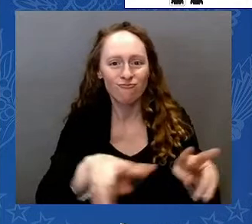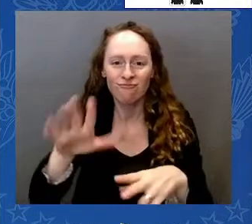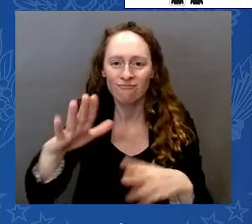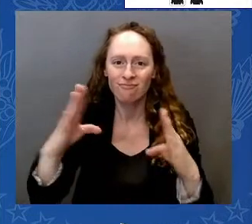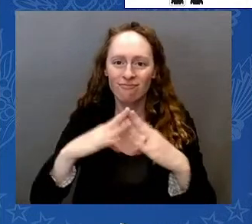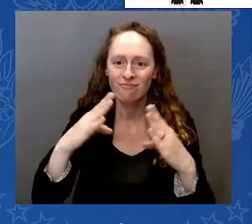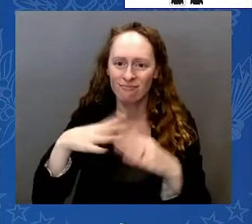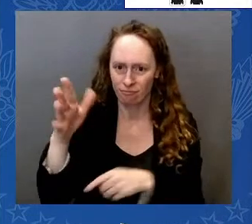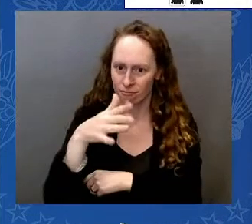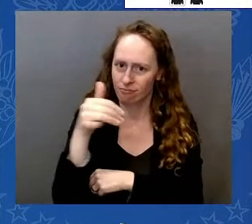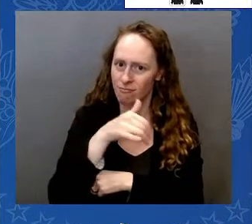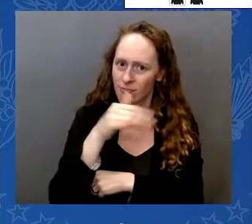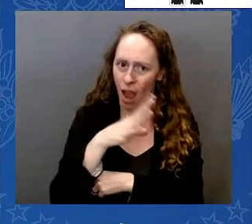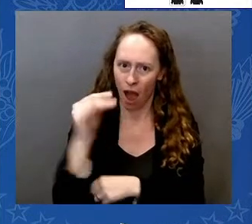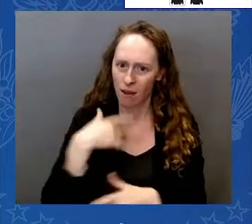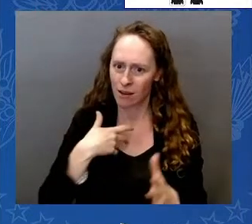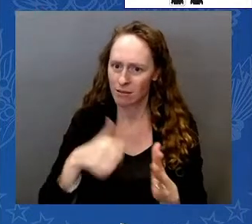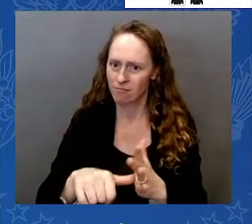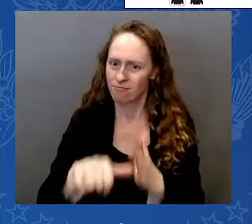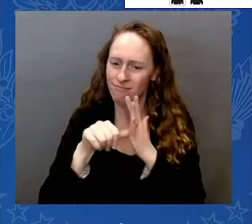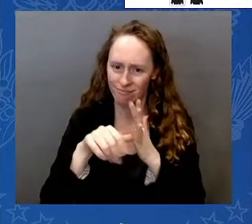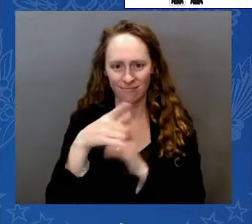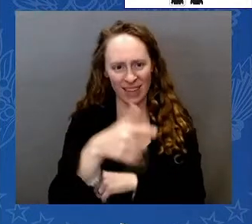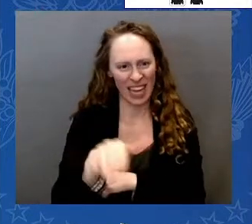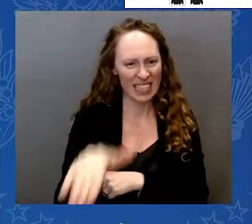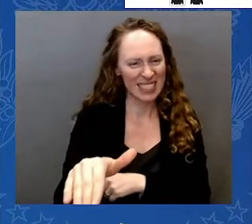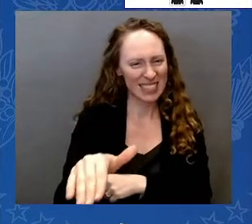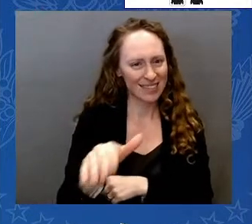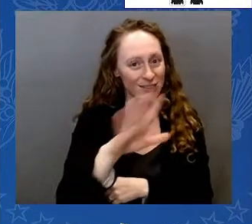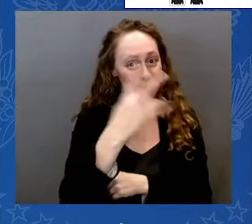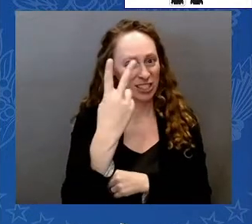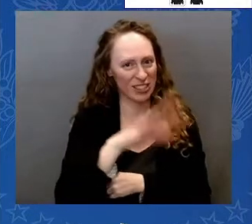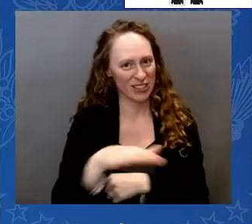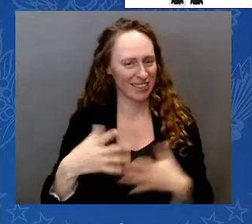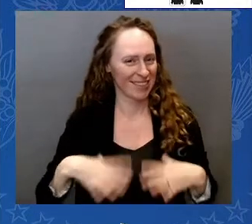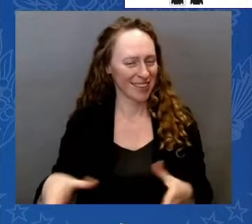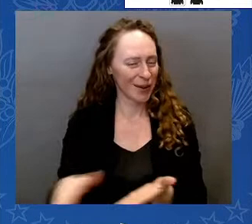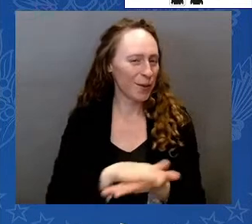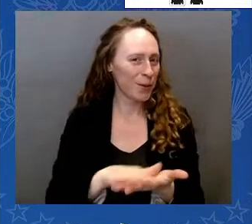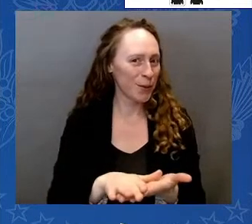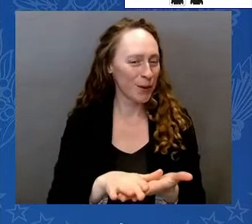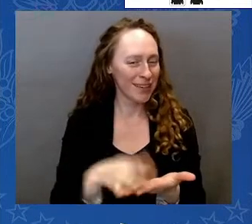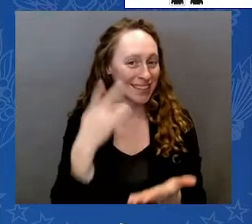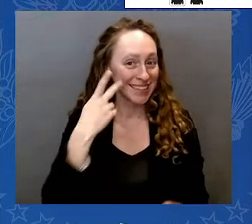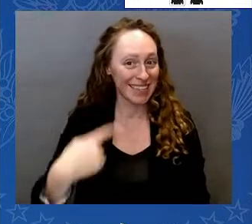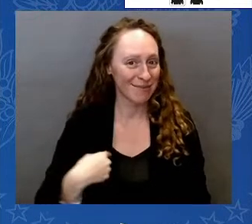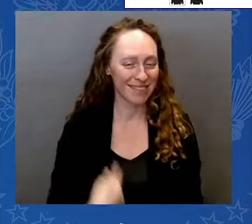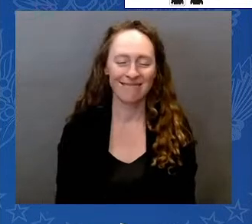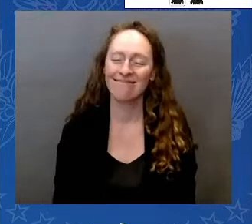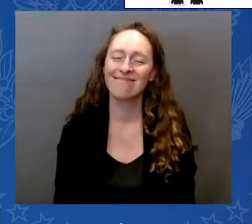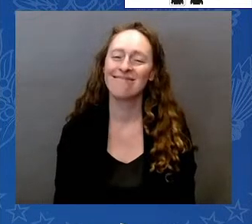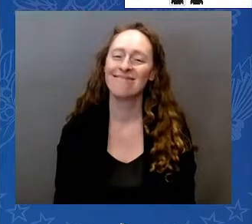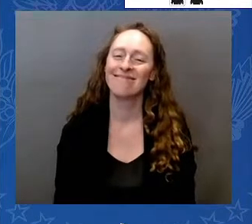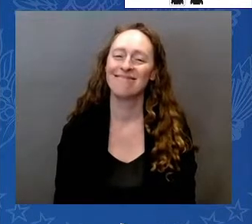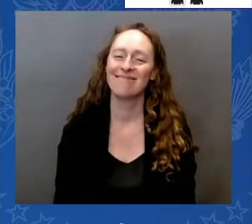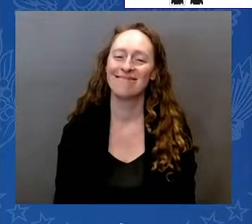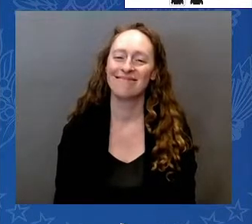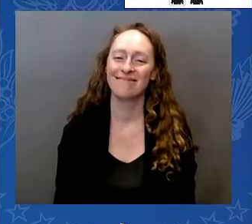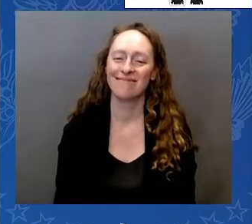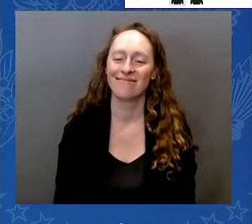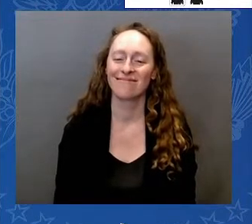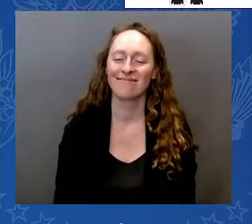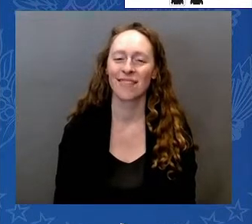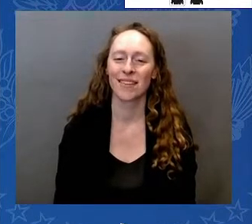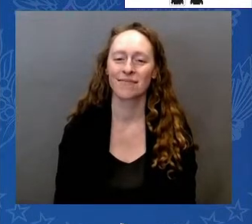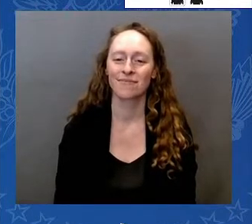And it's great to be with Congressman David Trone, who's always working for the working people of this district on mental health and addiction